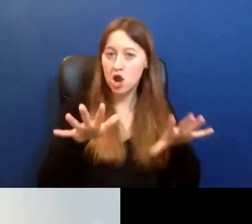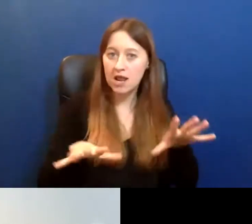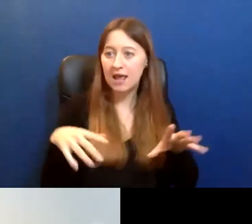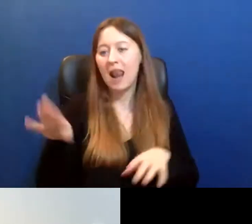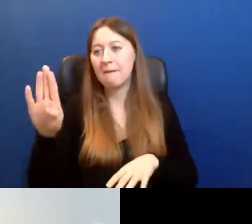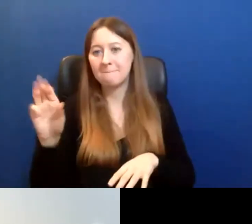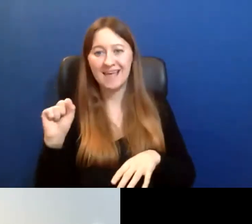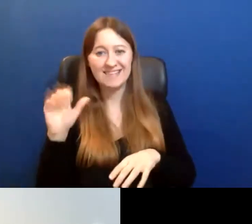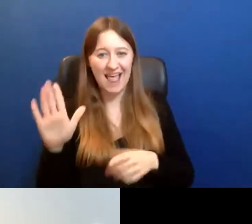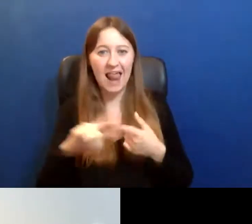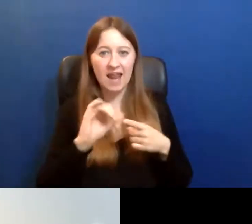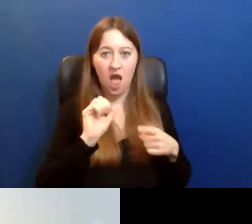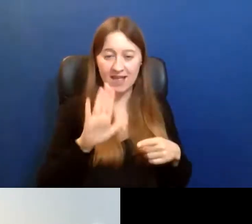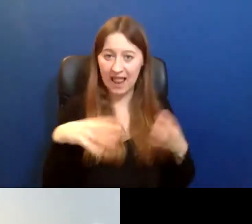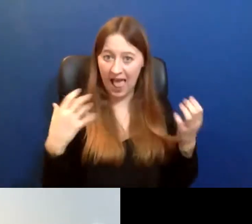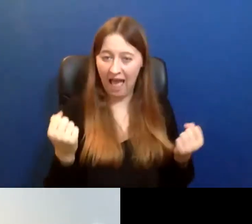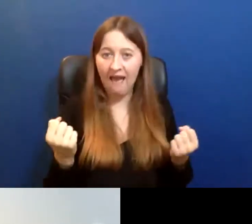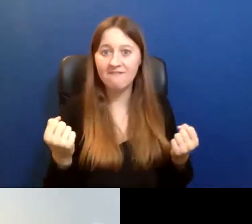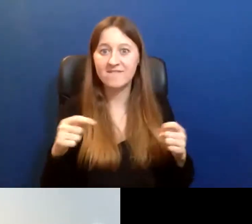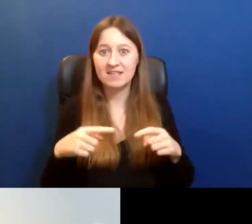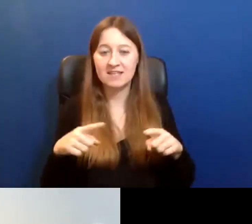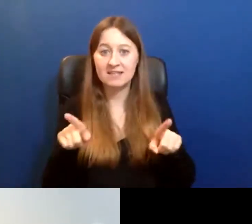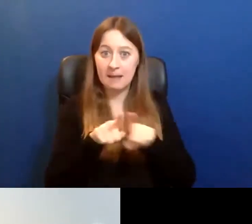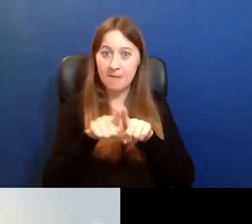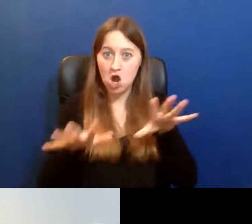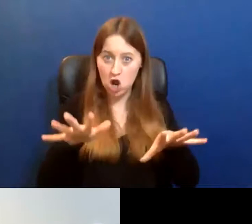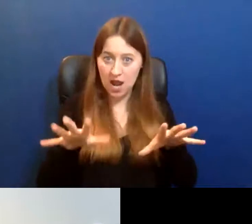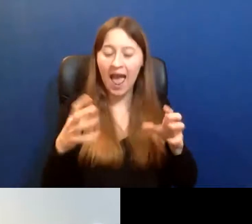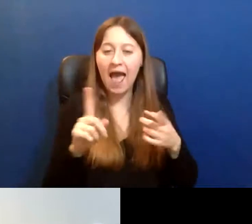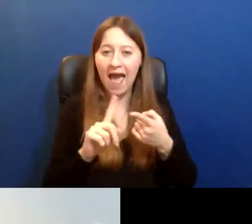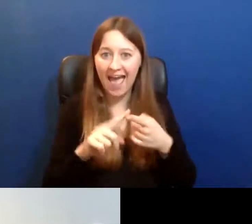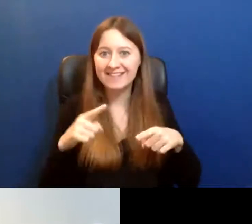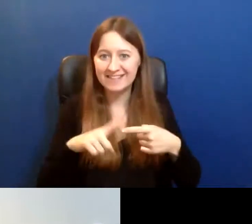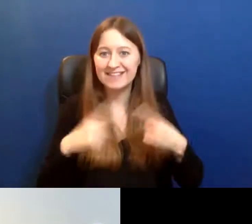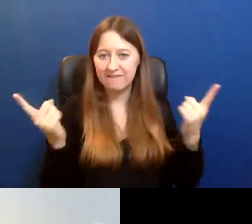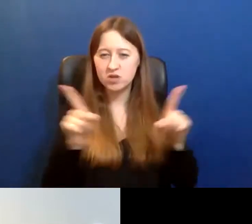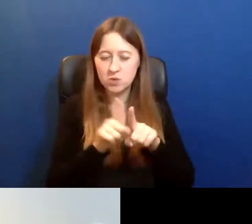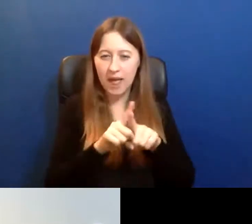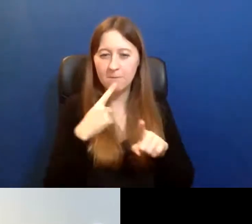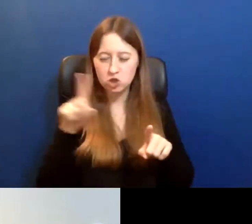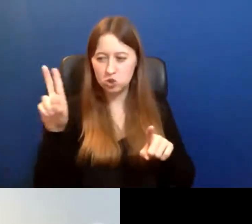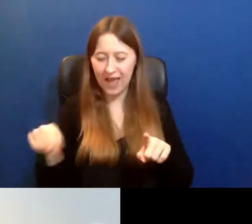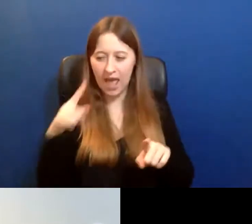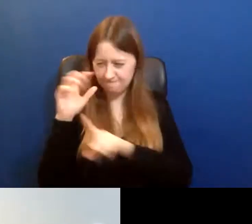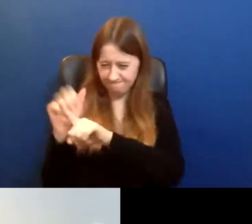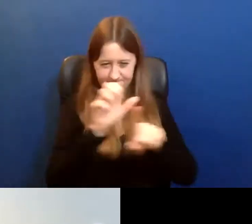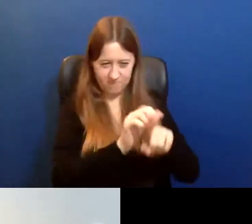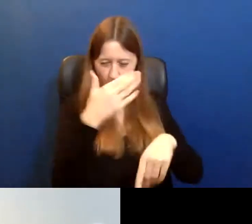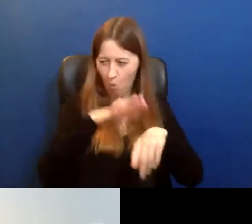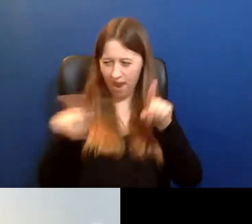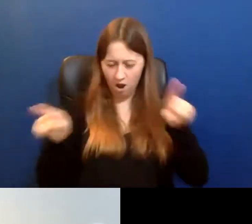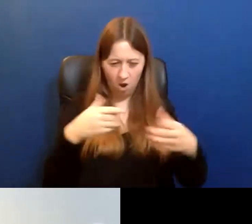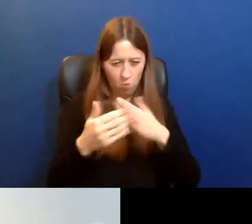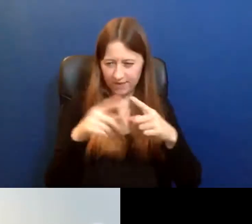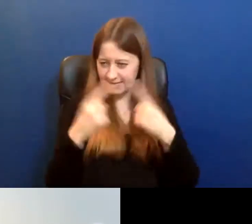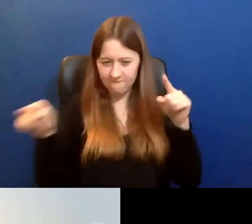BSL and ISL. There are differences too, but you can look at where those differences would be and make those sorts of changes. So we've